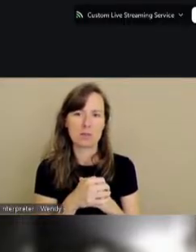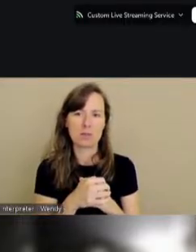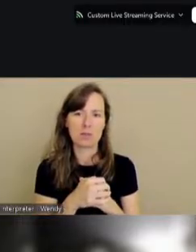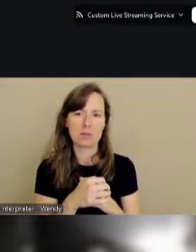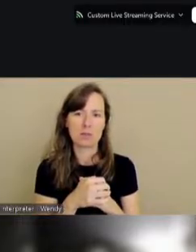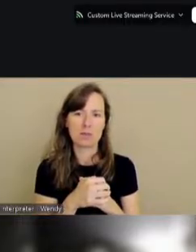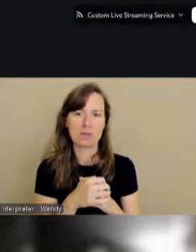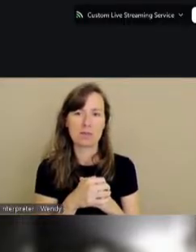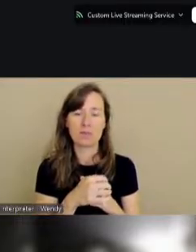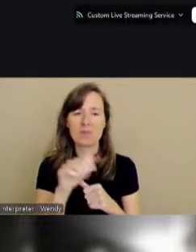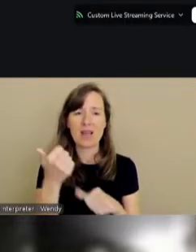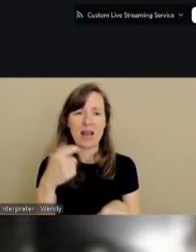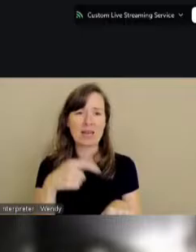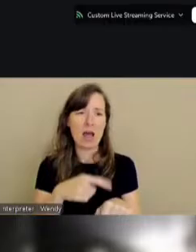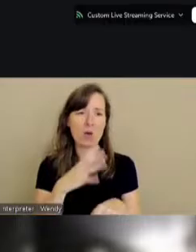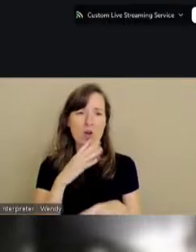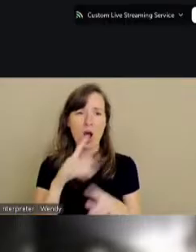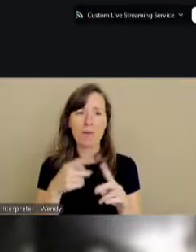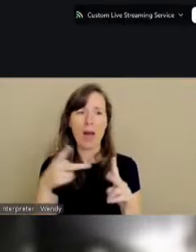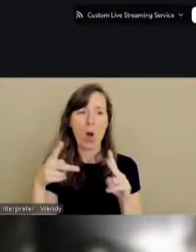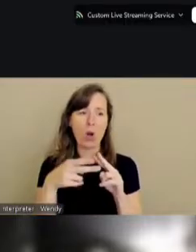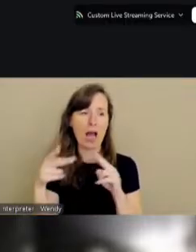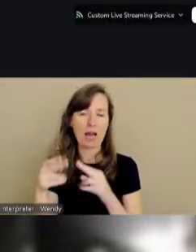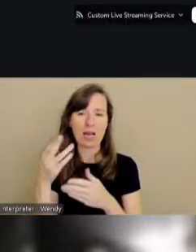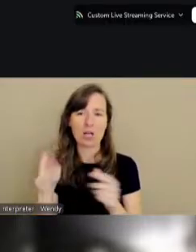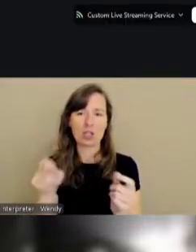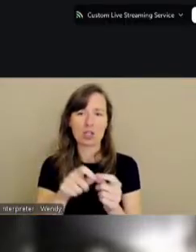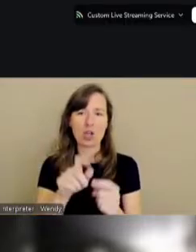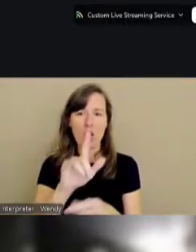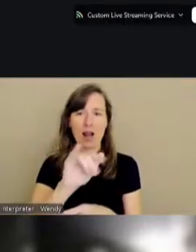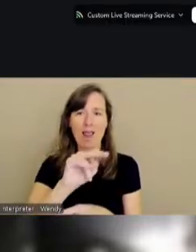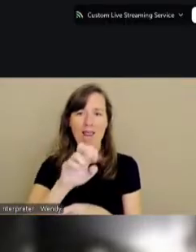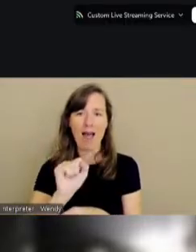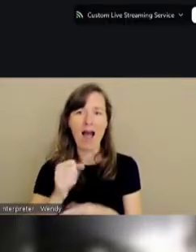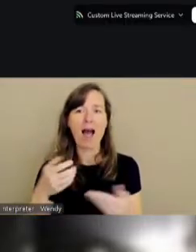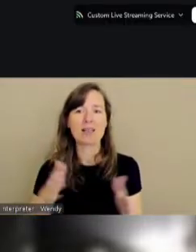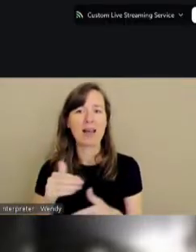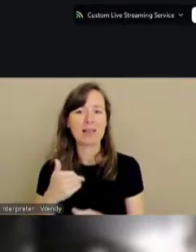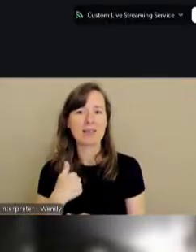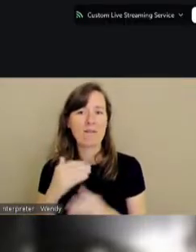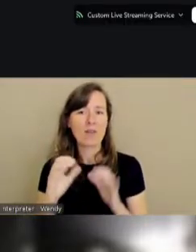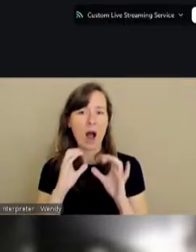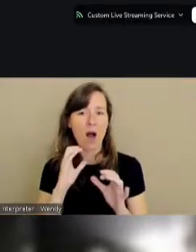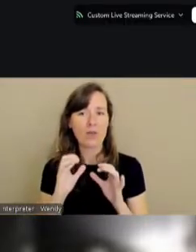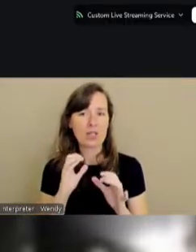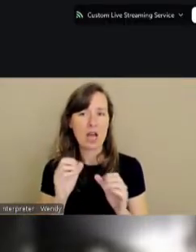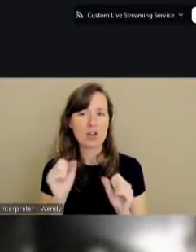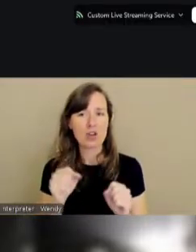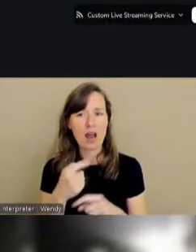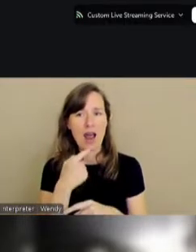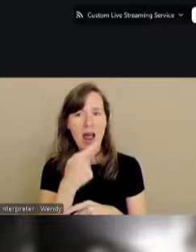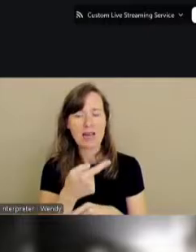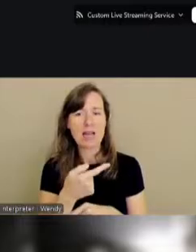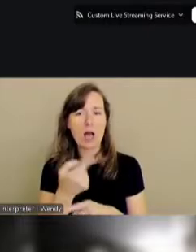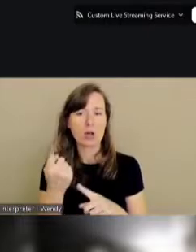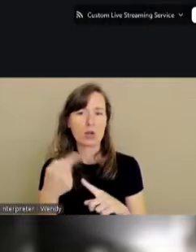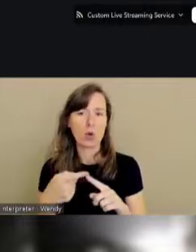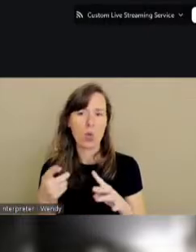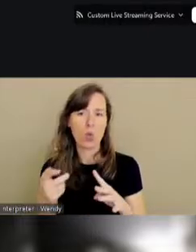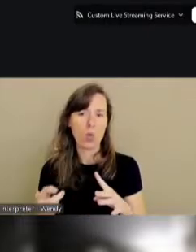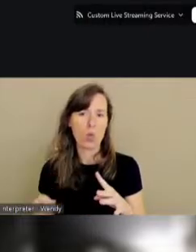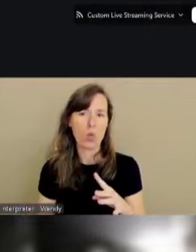about cutting certain lines, let's have a conversation, because I can tell you what services are going to get cut or